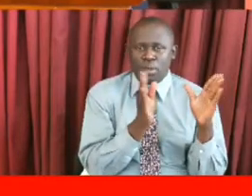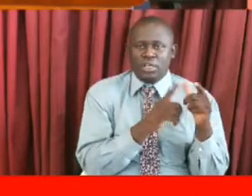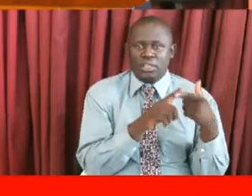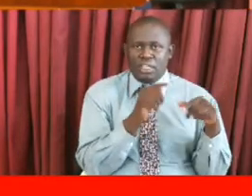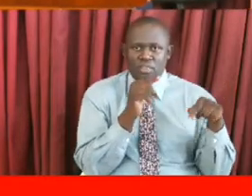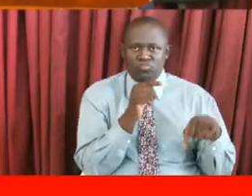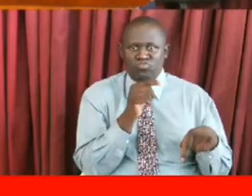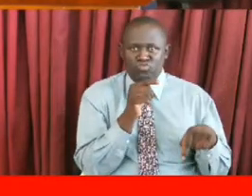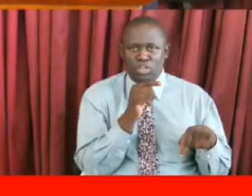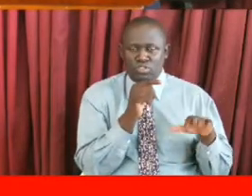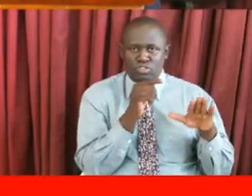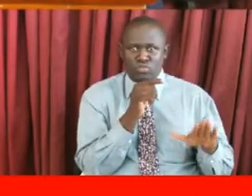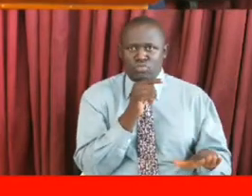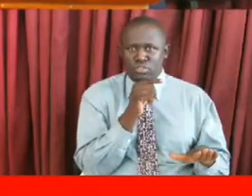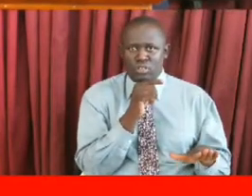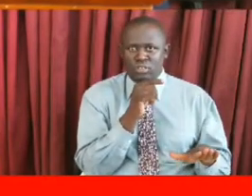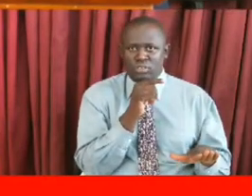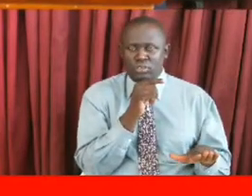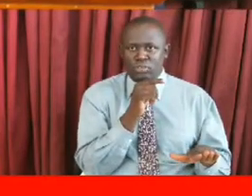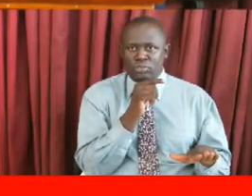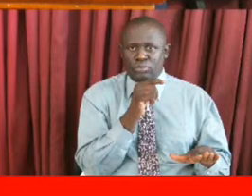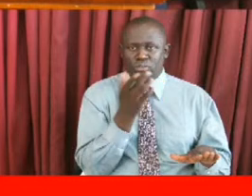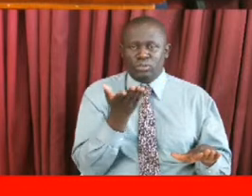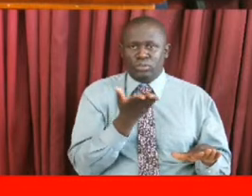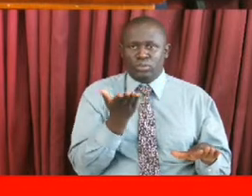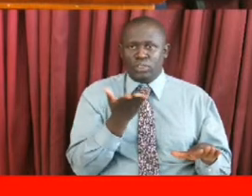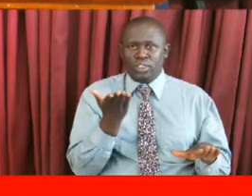foot on the Earth